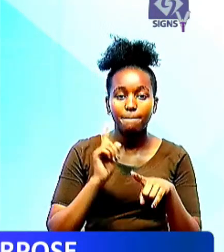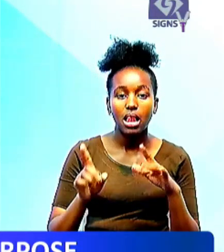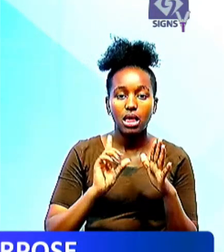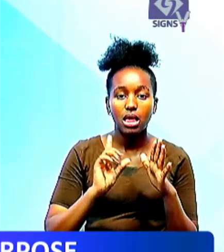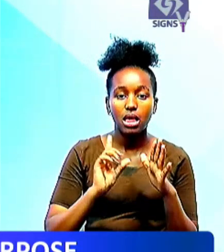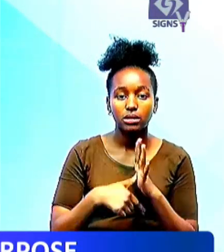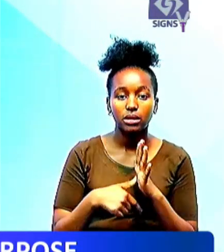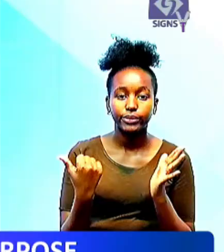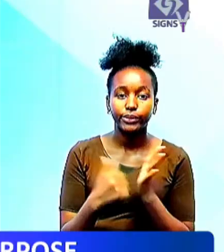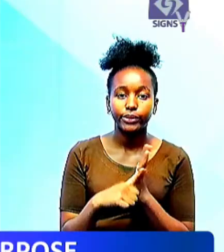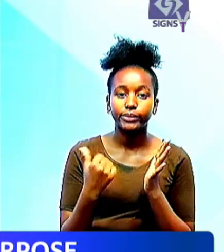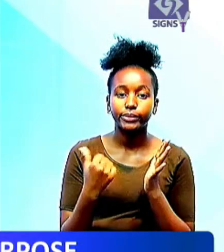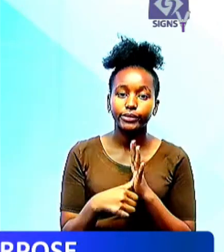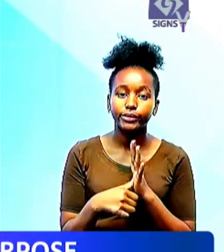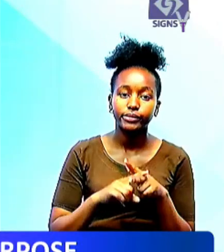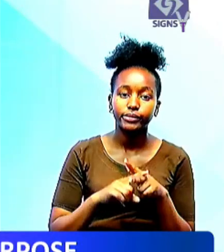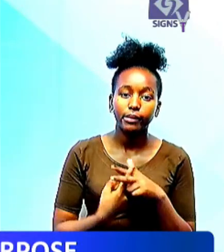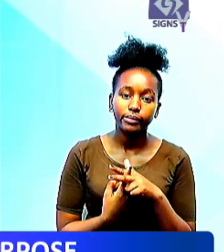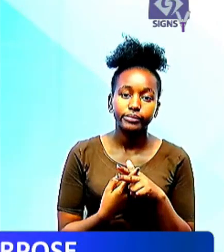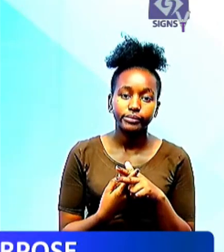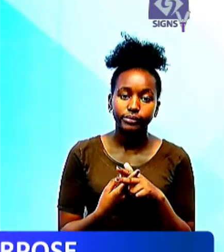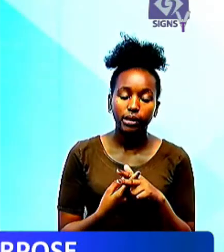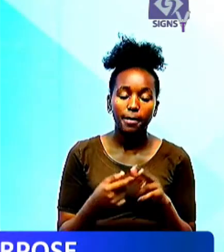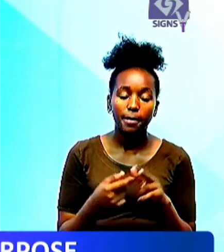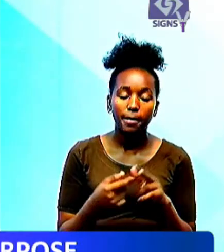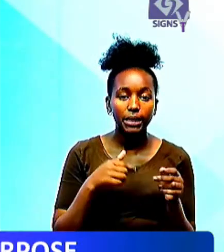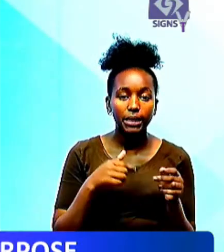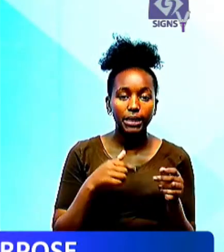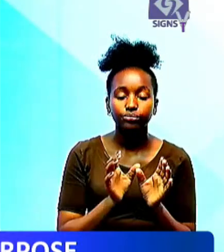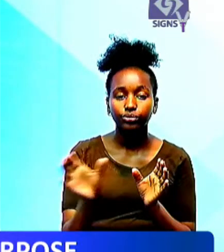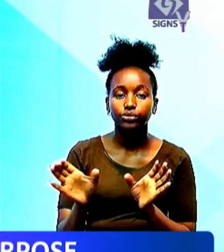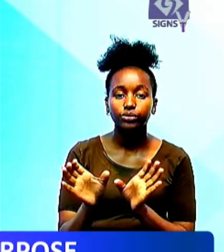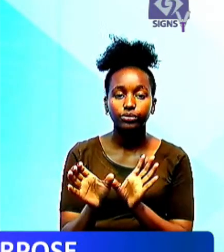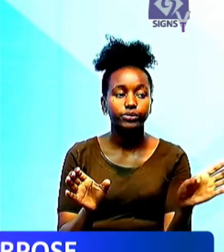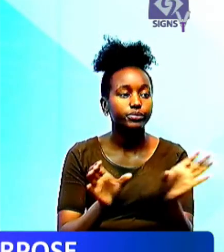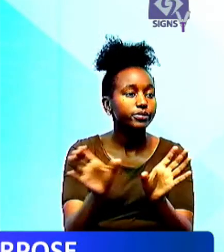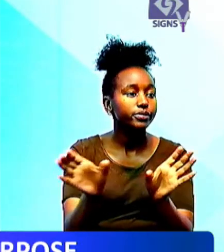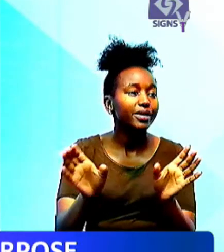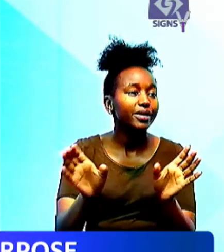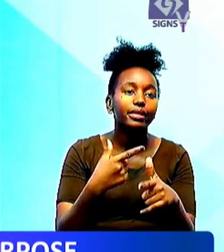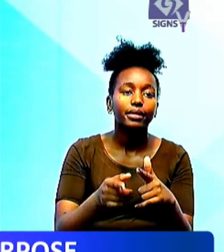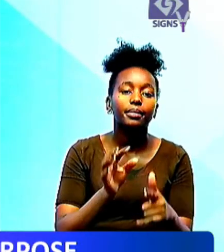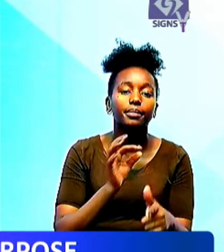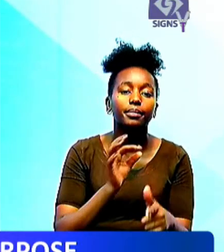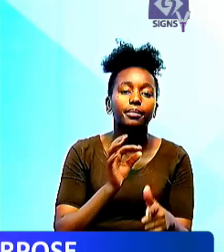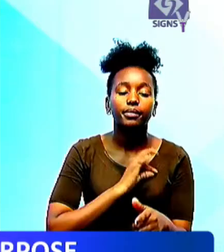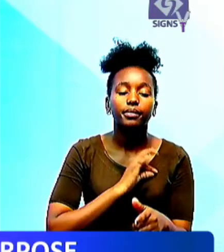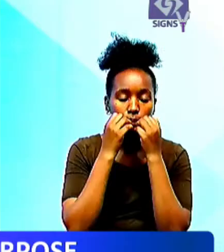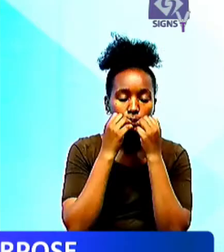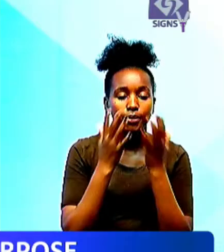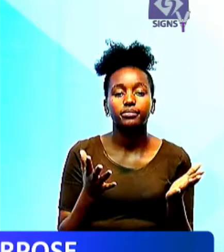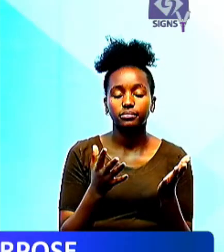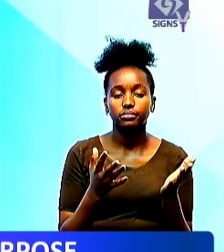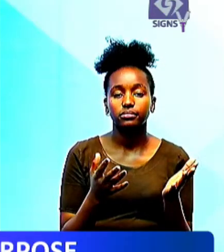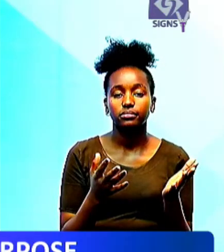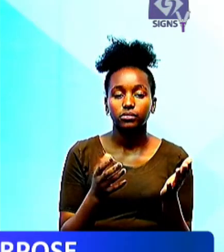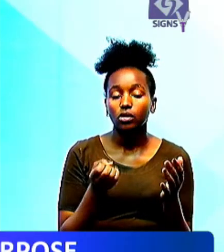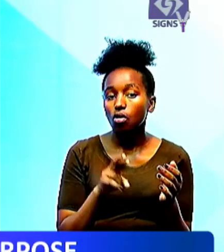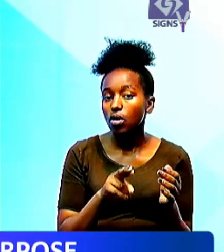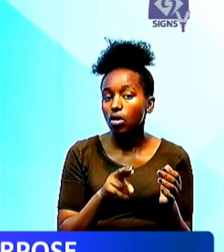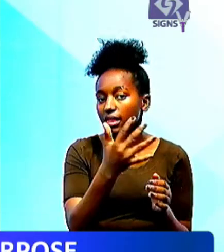been growing, you have diversified, then you start coming down. Then at that point is when you need to understand something we call